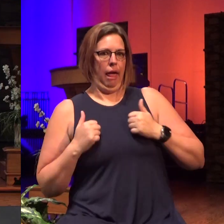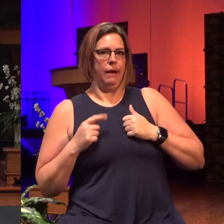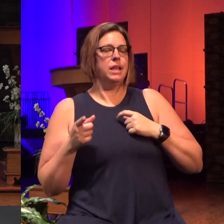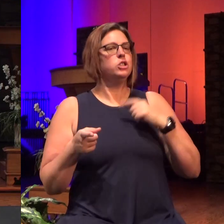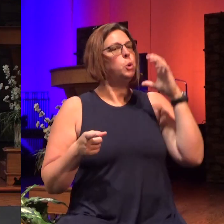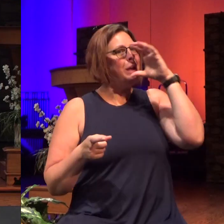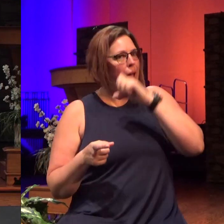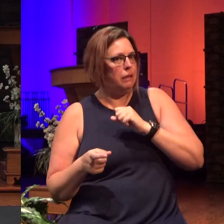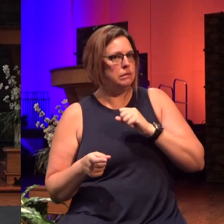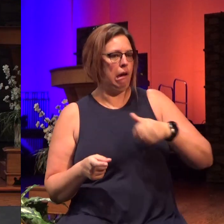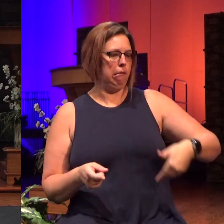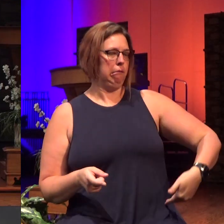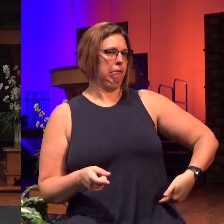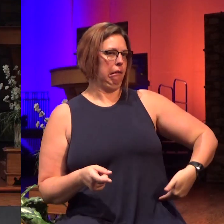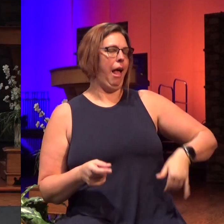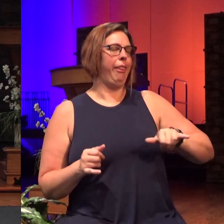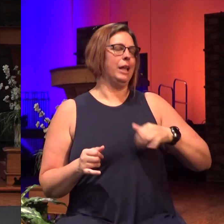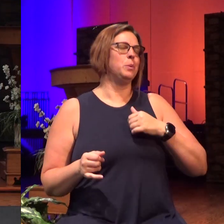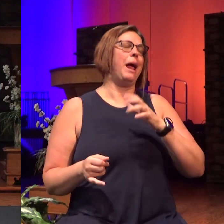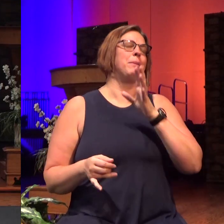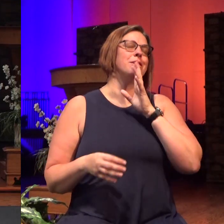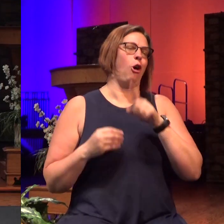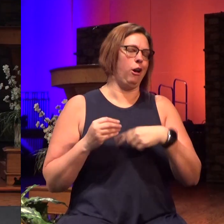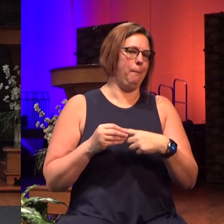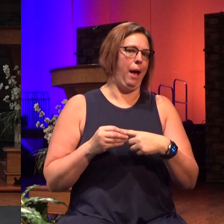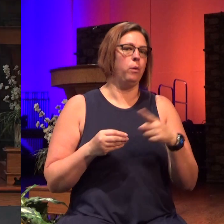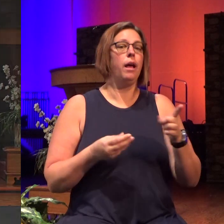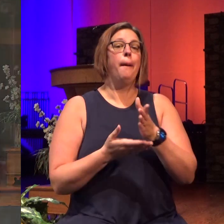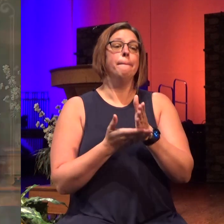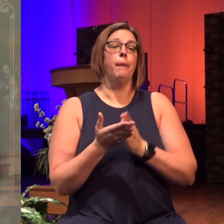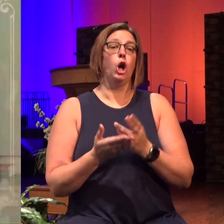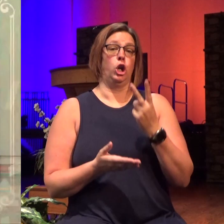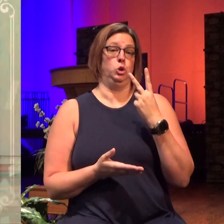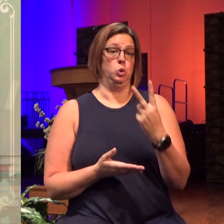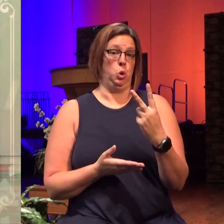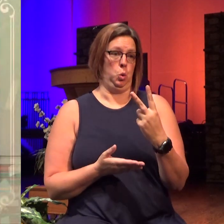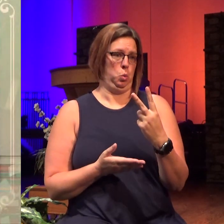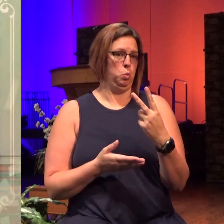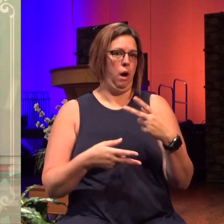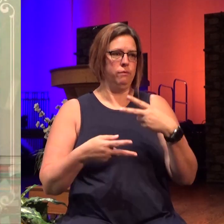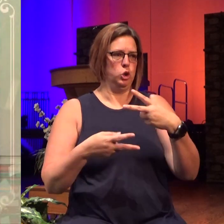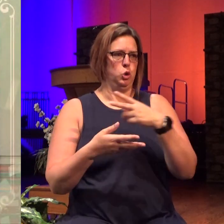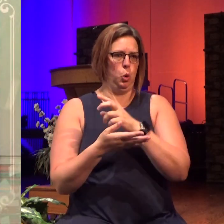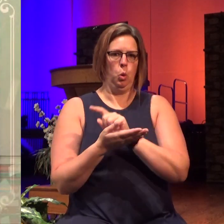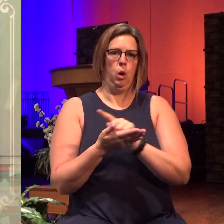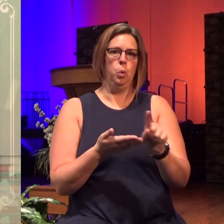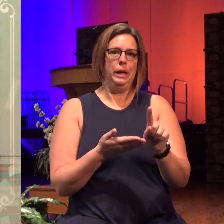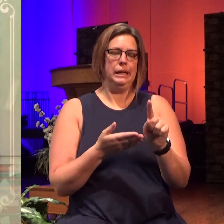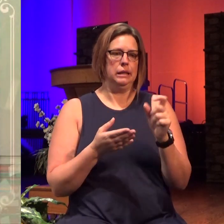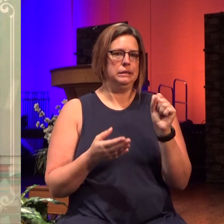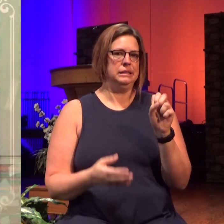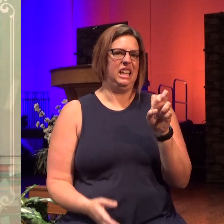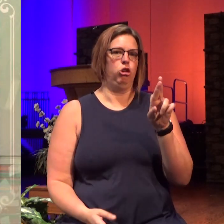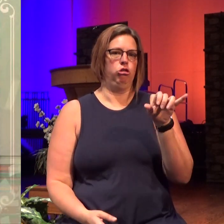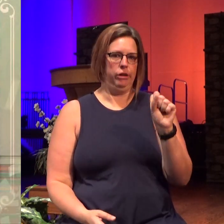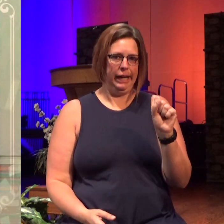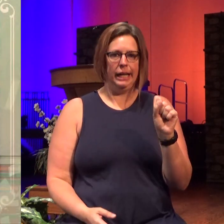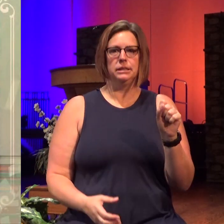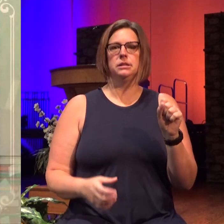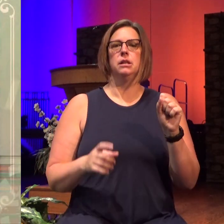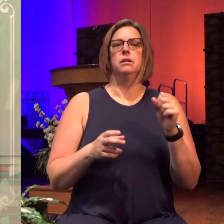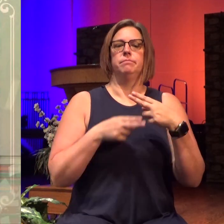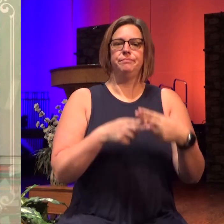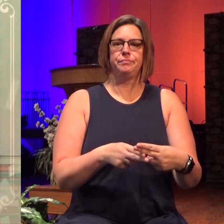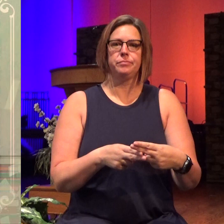sensed today, that's what I want to talk about. This is part 2 of a 2-part series that we have been doing called the